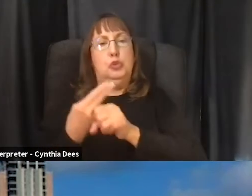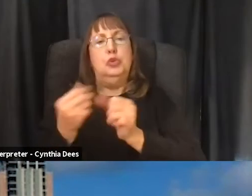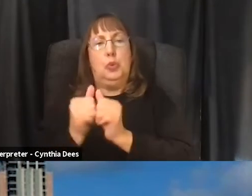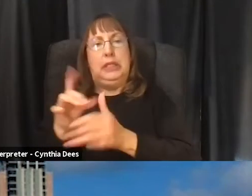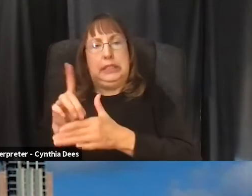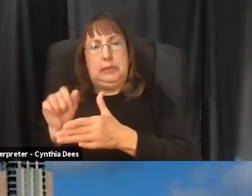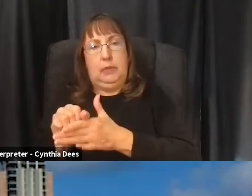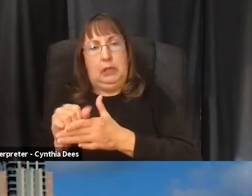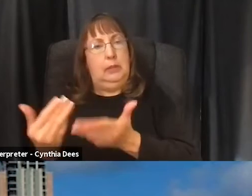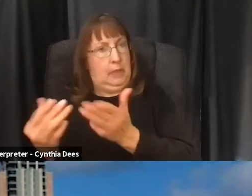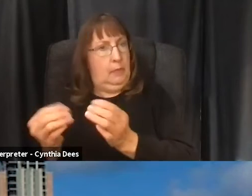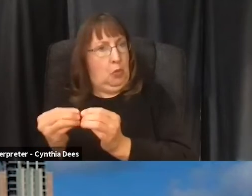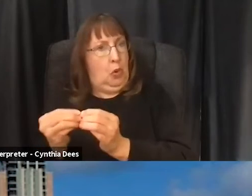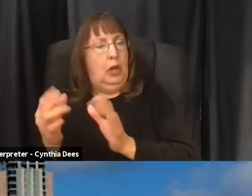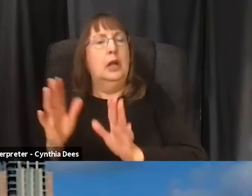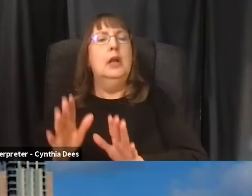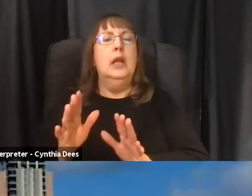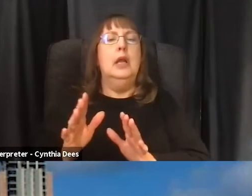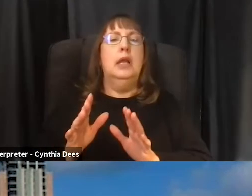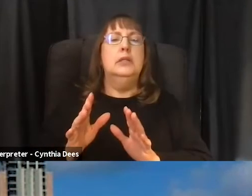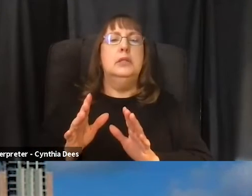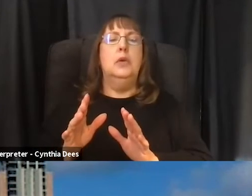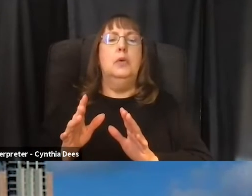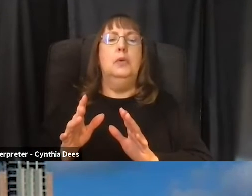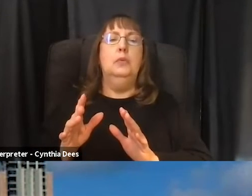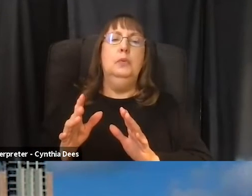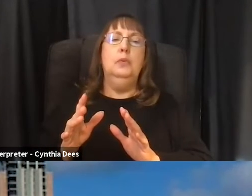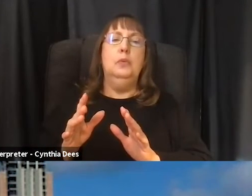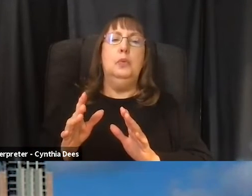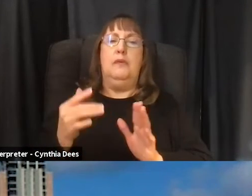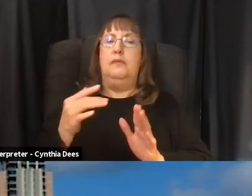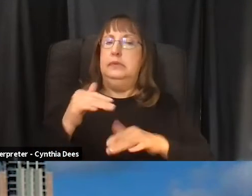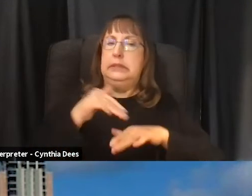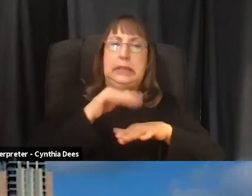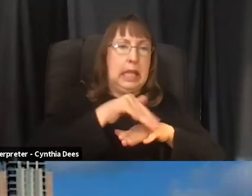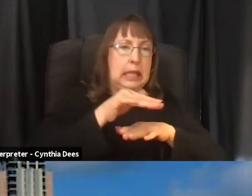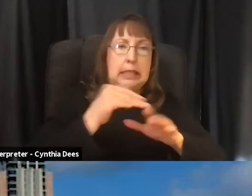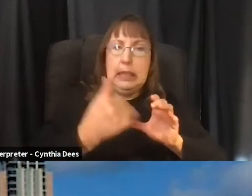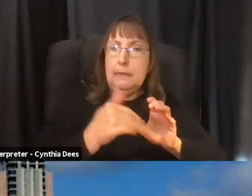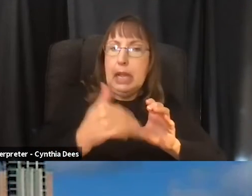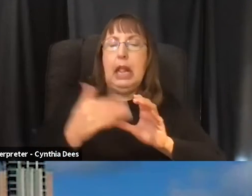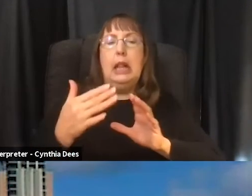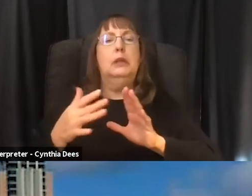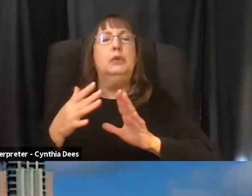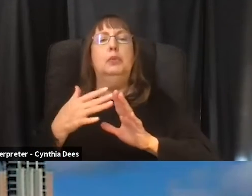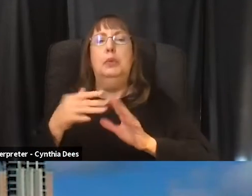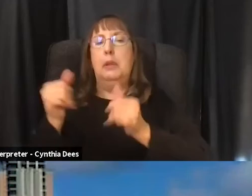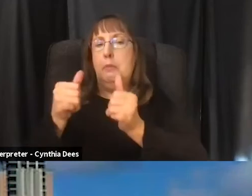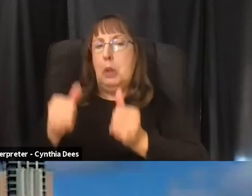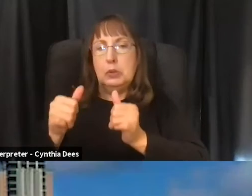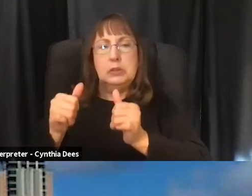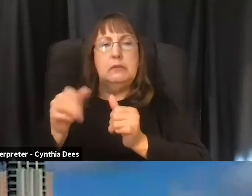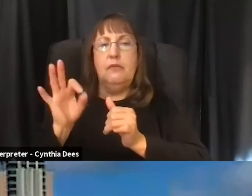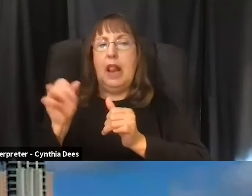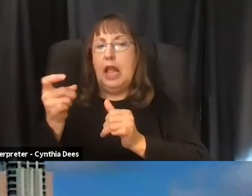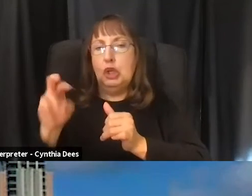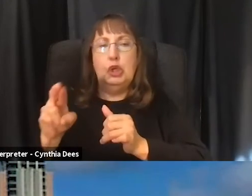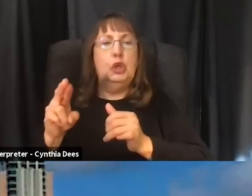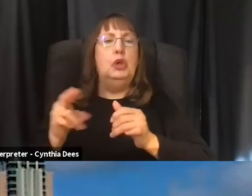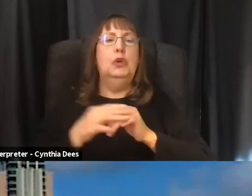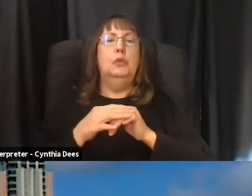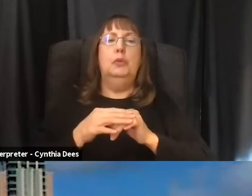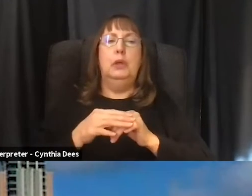grassroots recruiting, sent emails, posted flyers with a link to a Google sign-up form. So it's